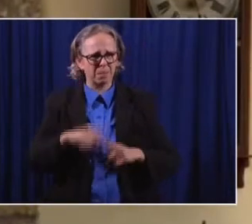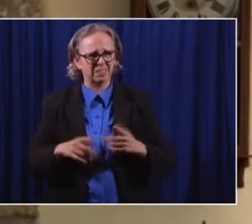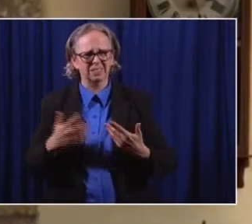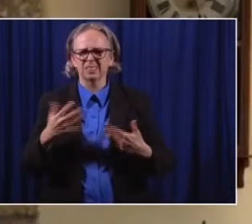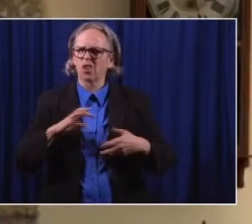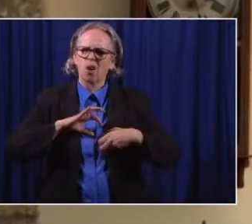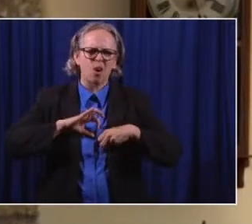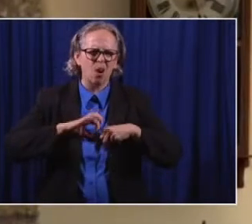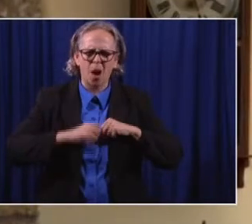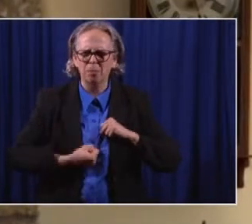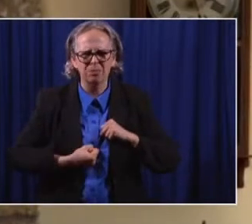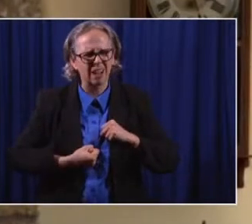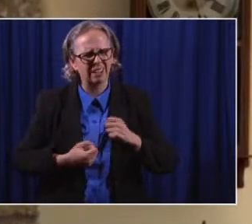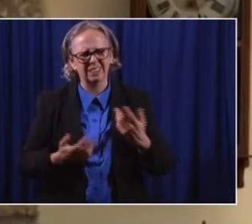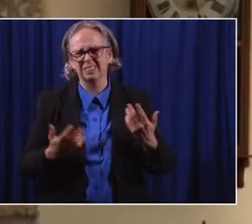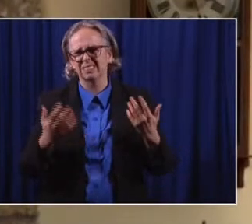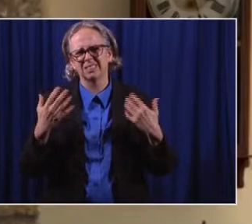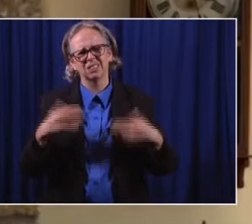balancing,